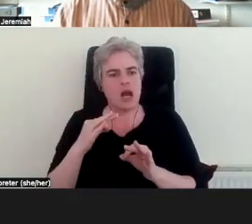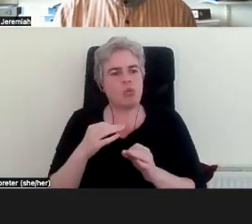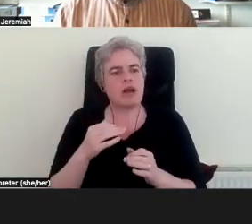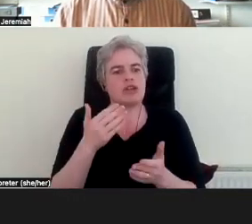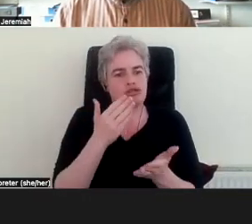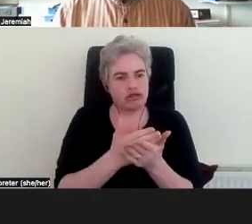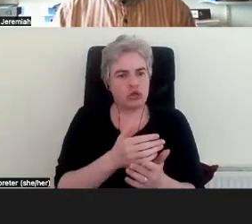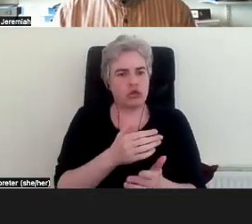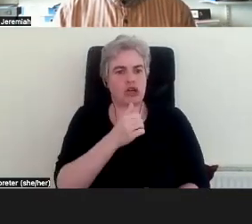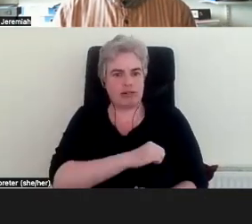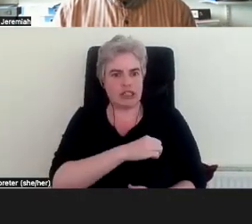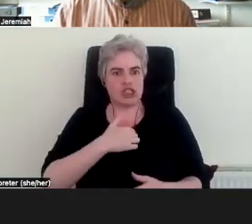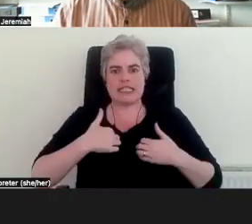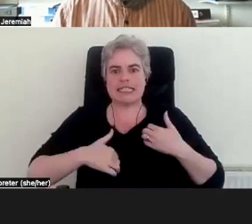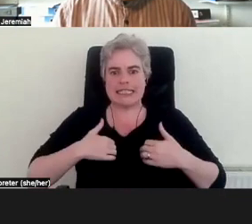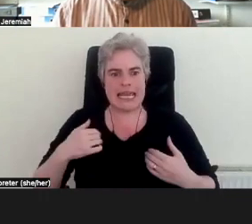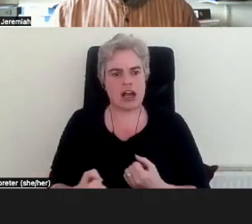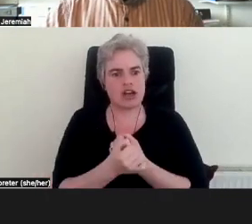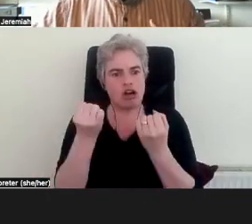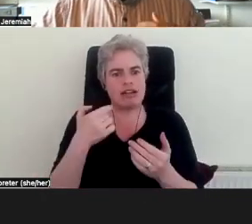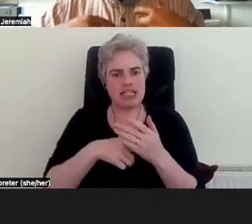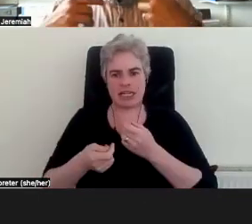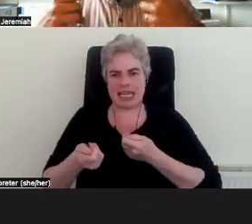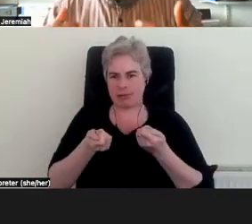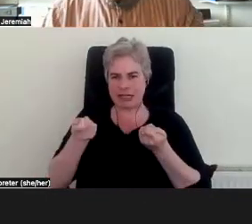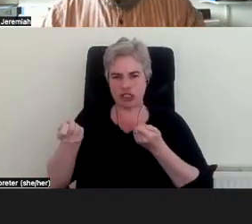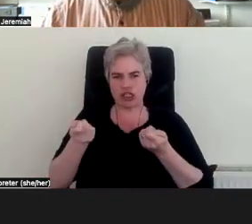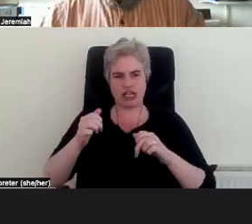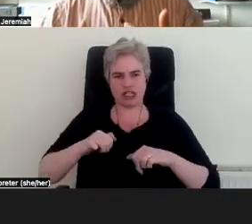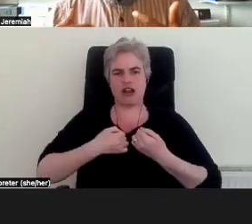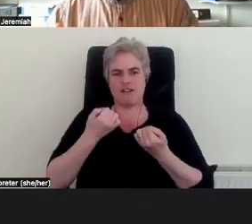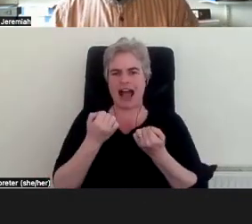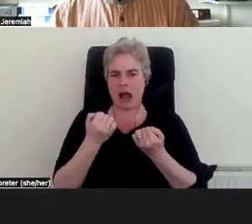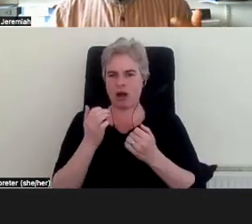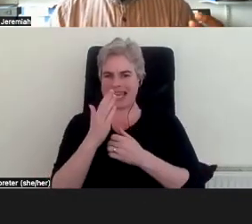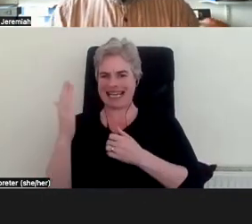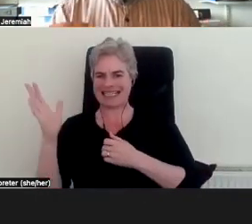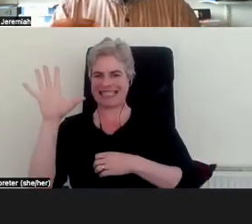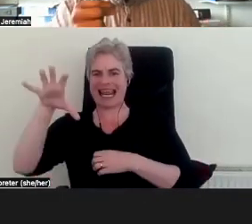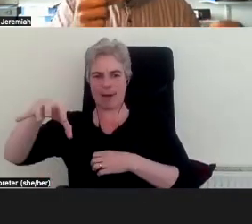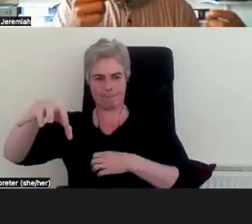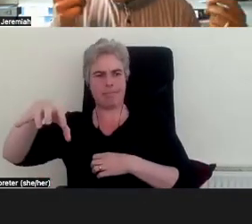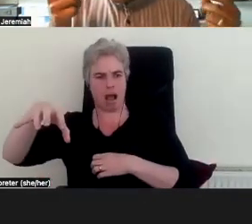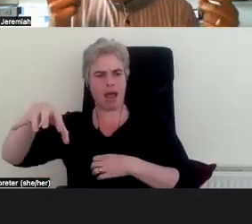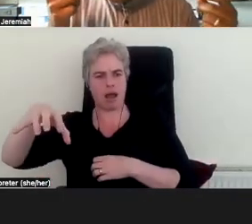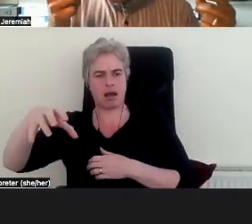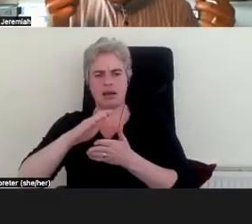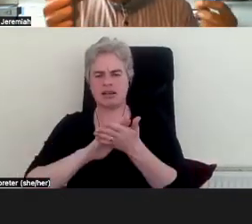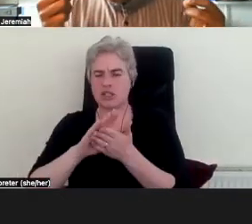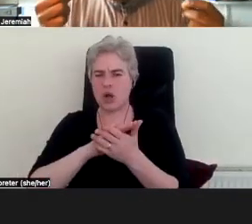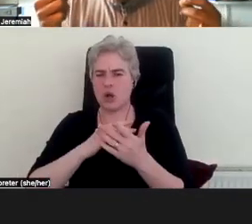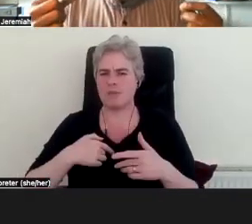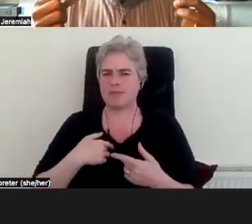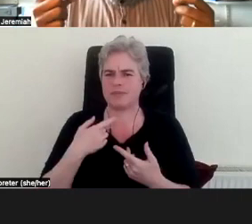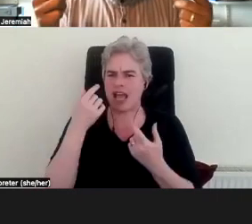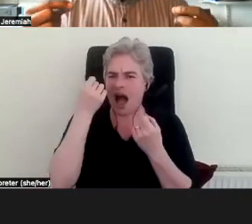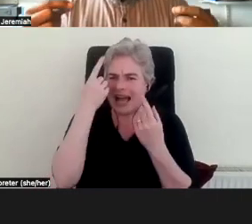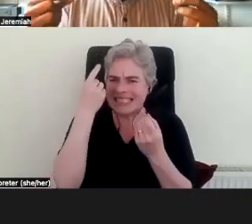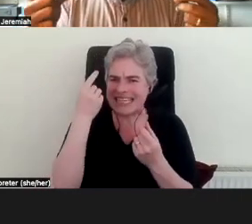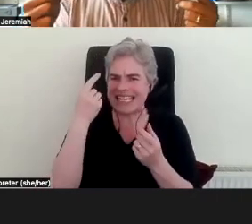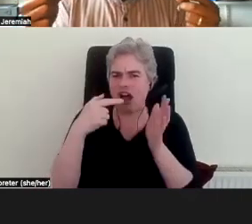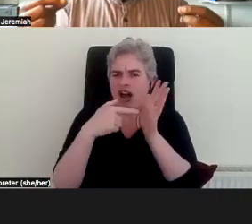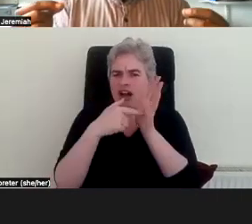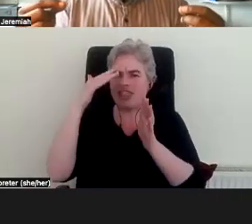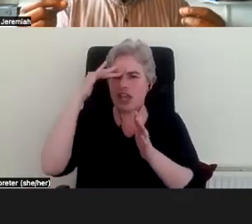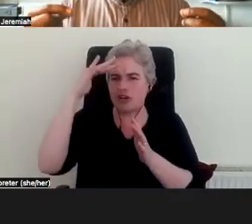administration of our Eastern Empire. So this idea of the theological